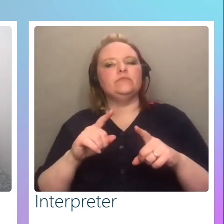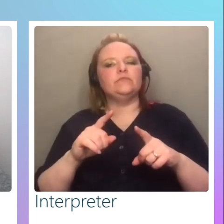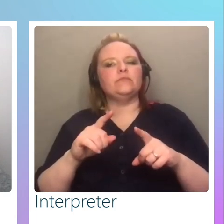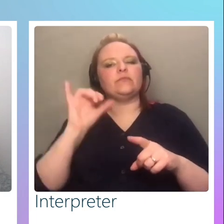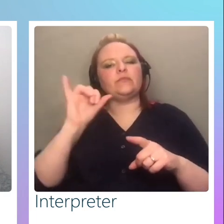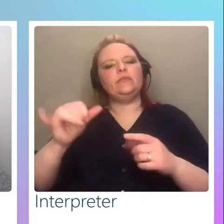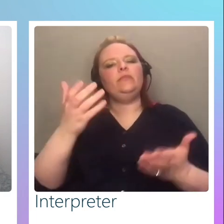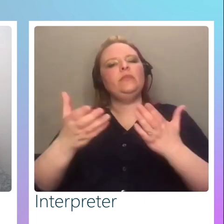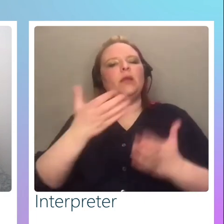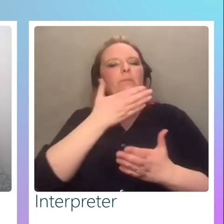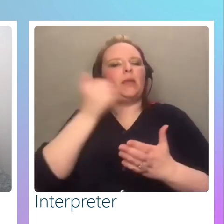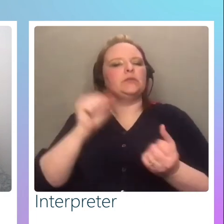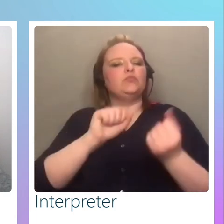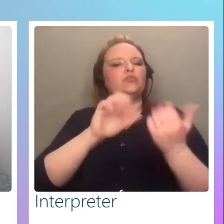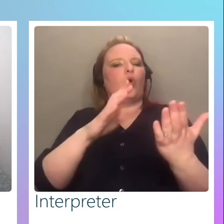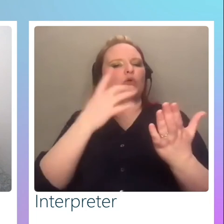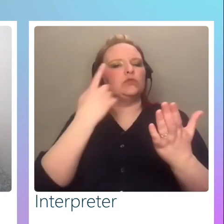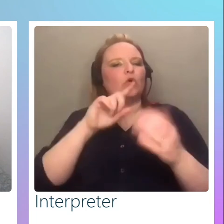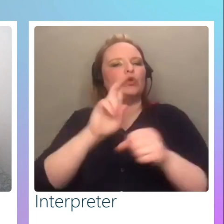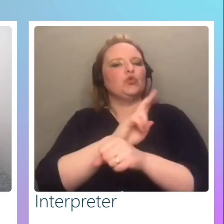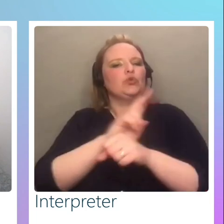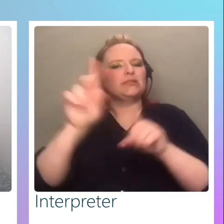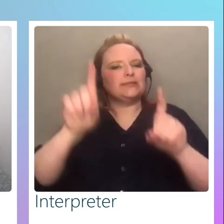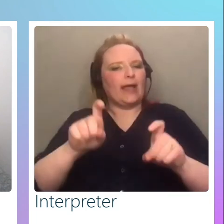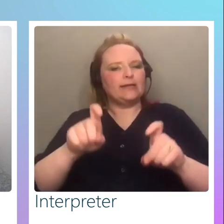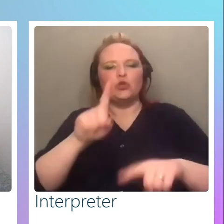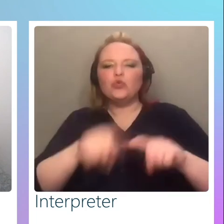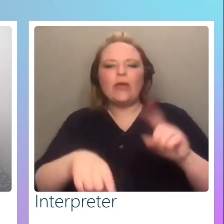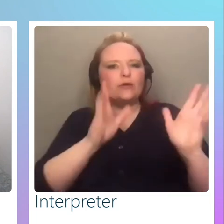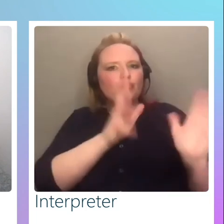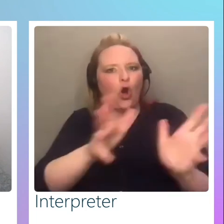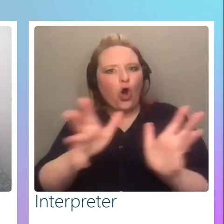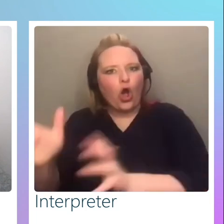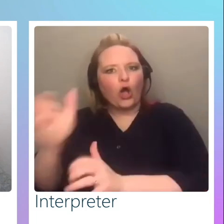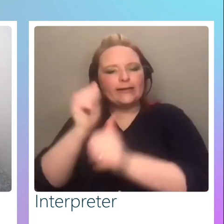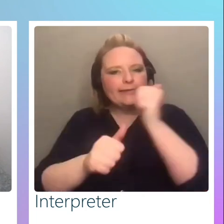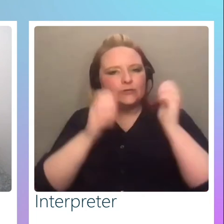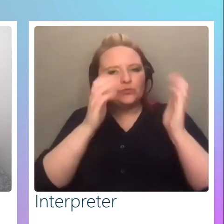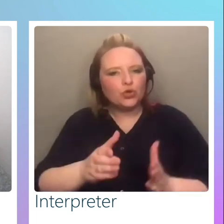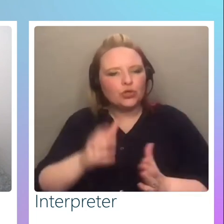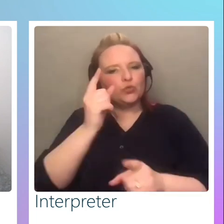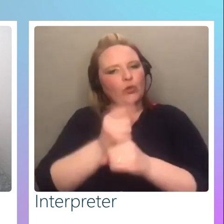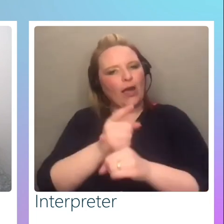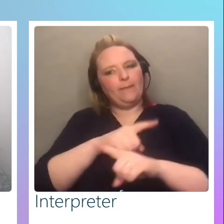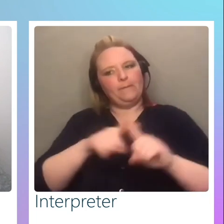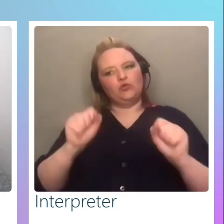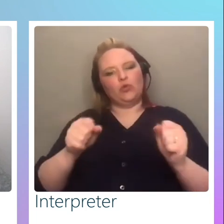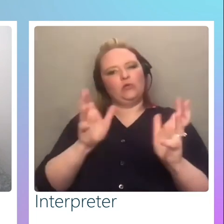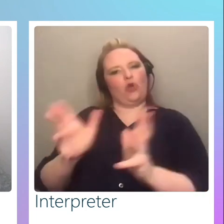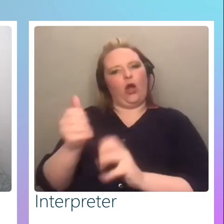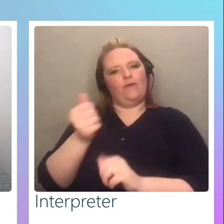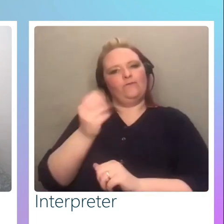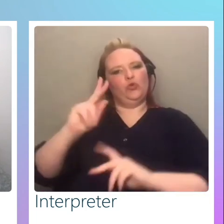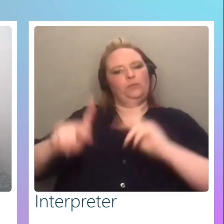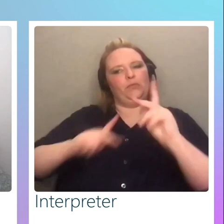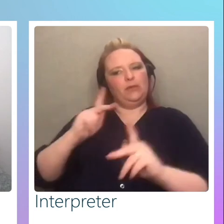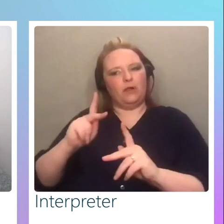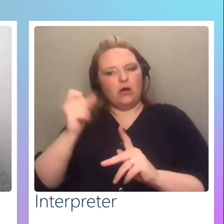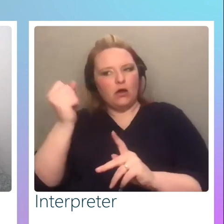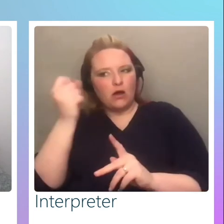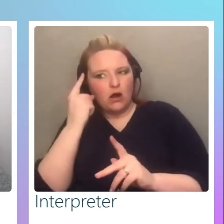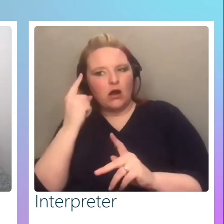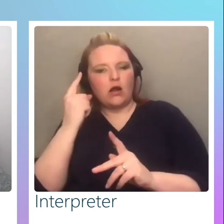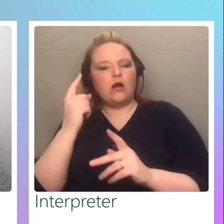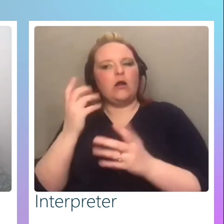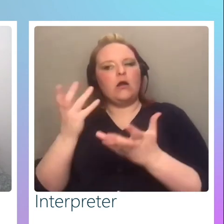probably the best way to go about the user testing stuff. Like you can't talk to every single person, right? But you can probably talk to a few people and get a sense of the things